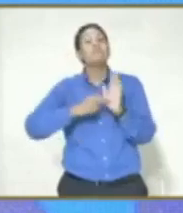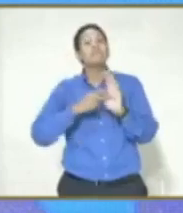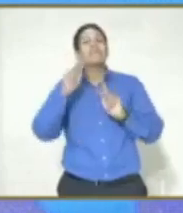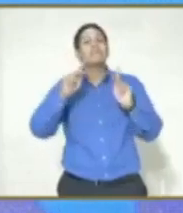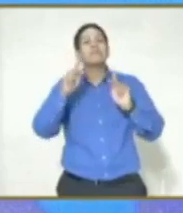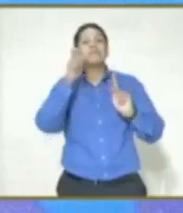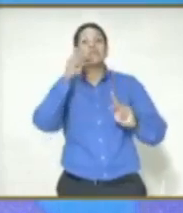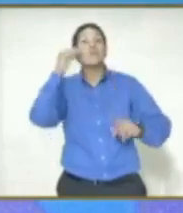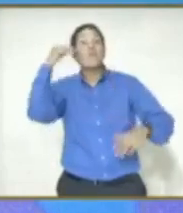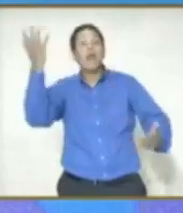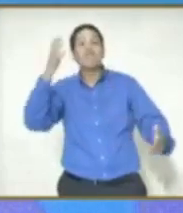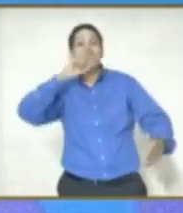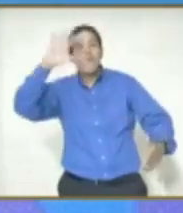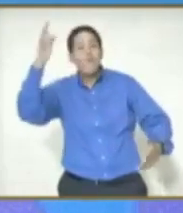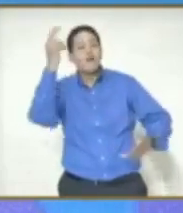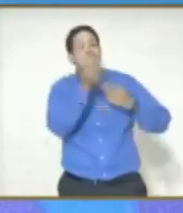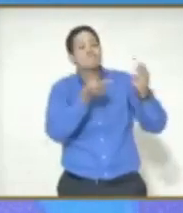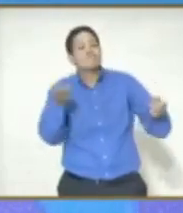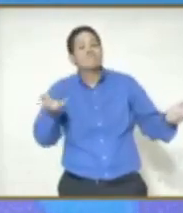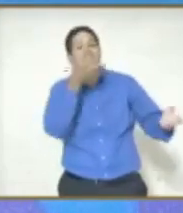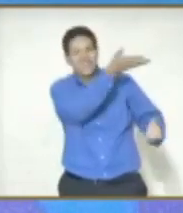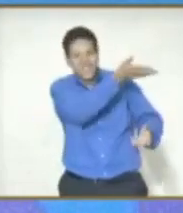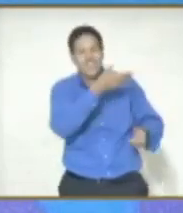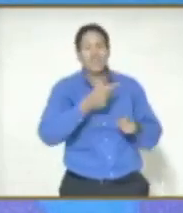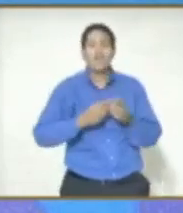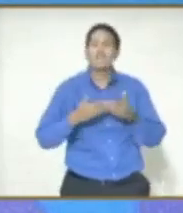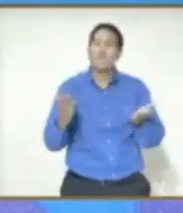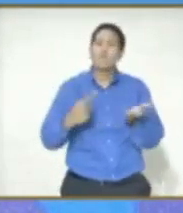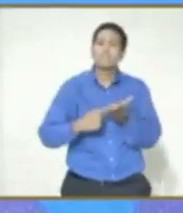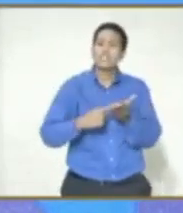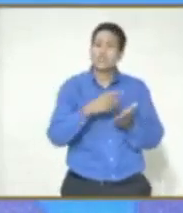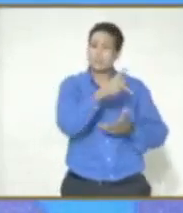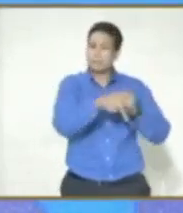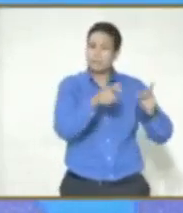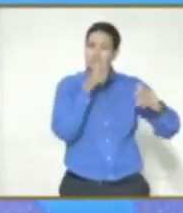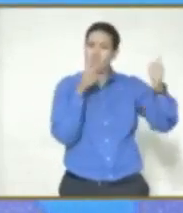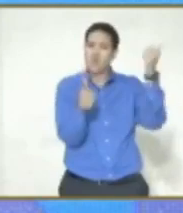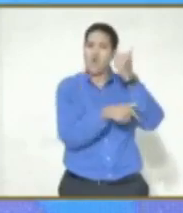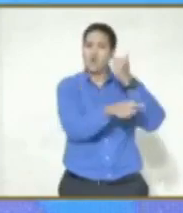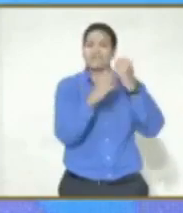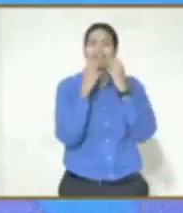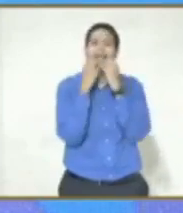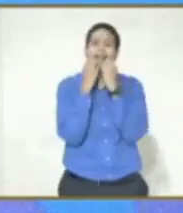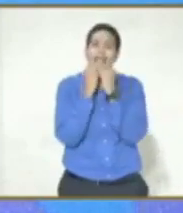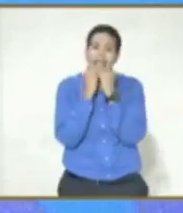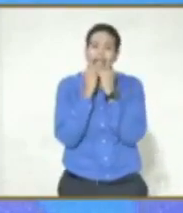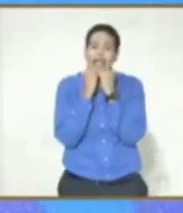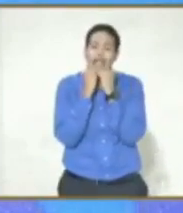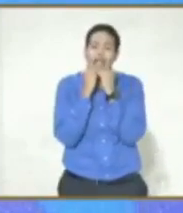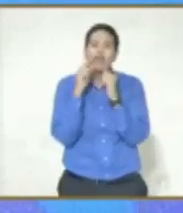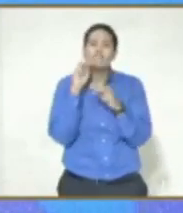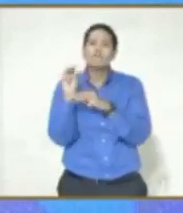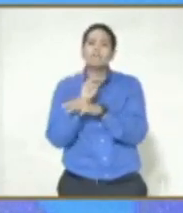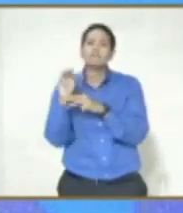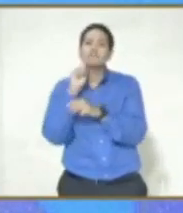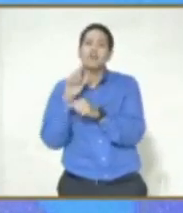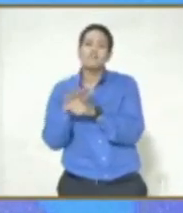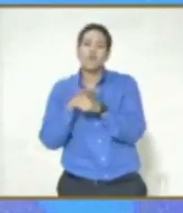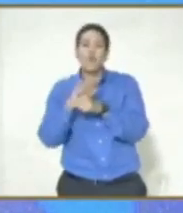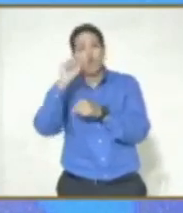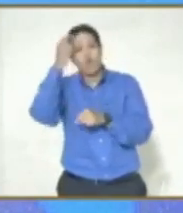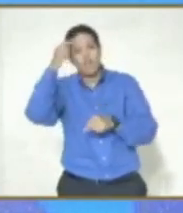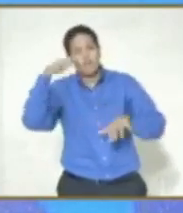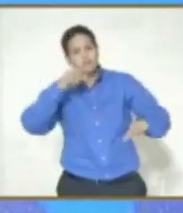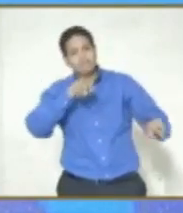open discussions about those persons who fall under the care of the Ministry of Local